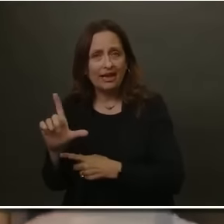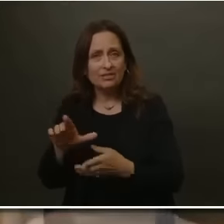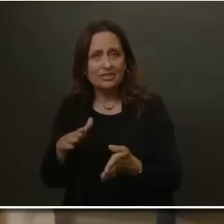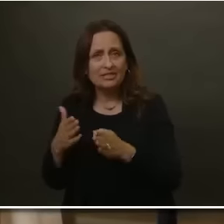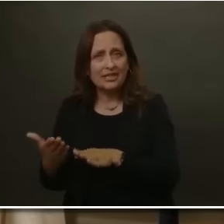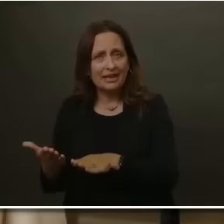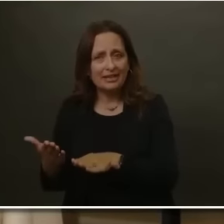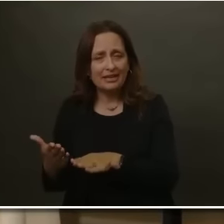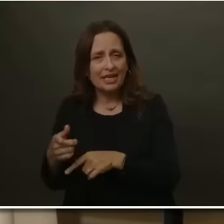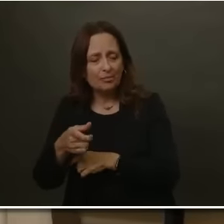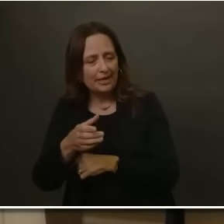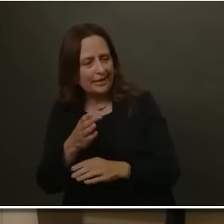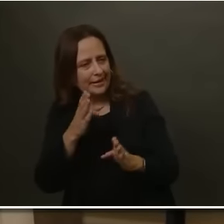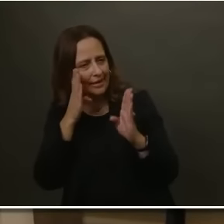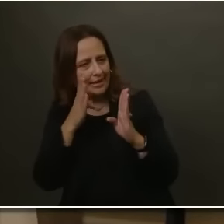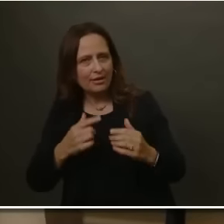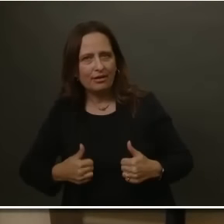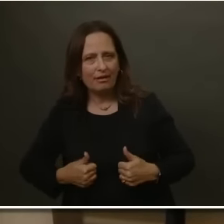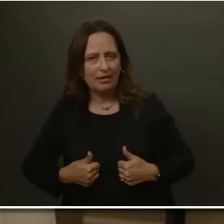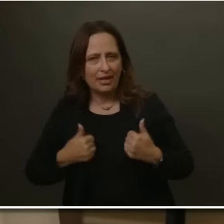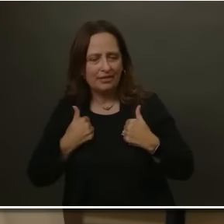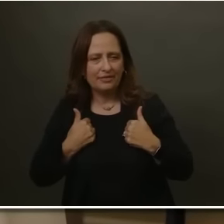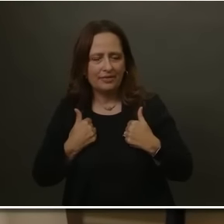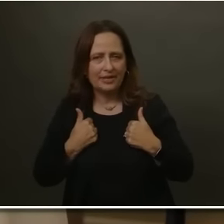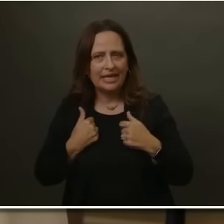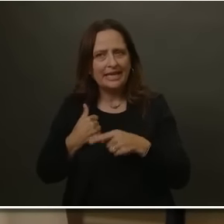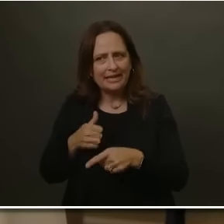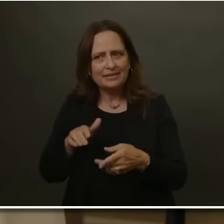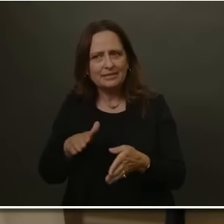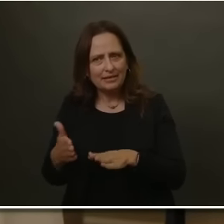He's dead, but he has access to life.